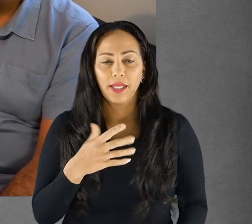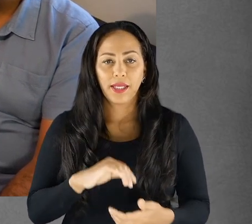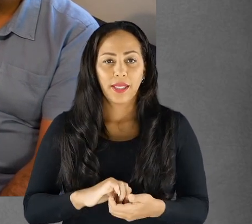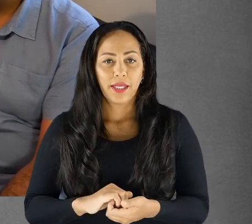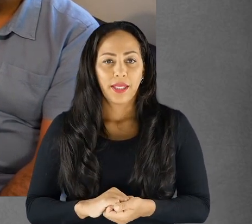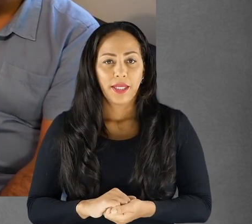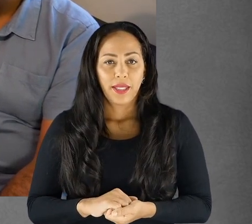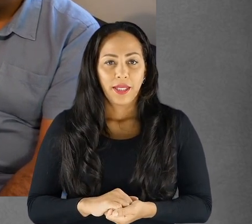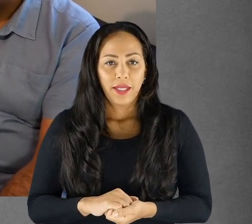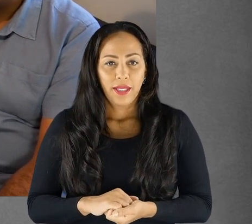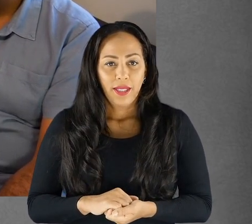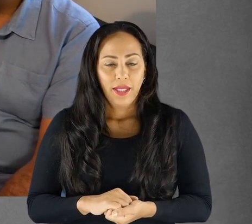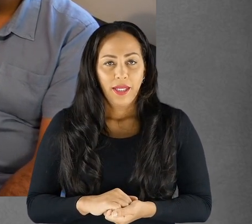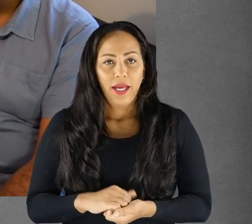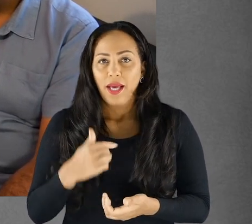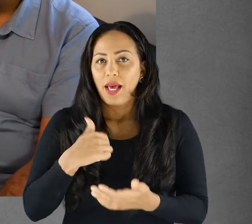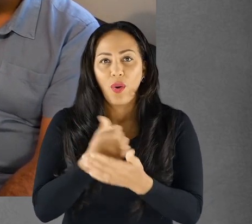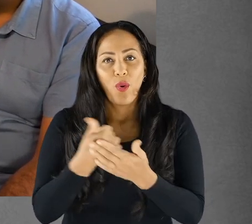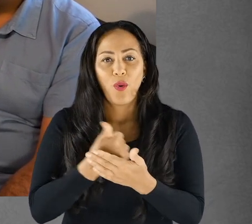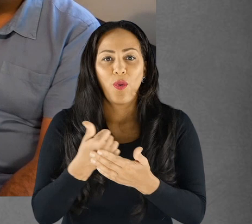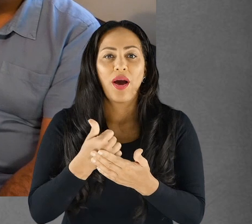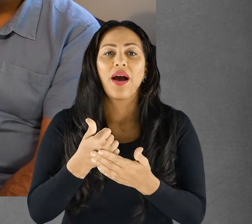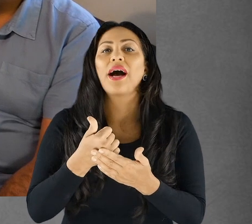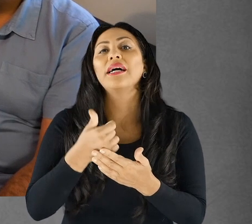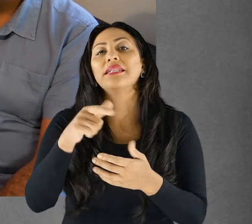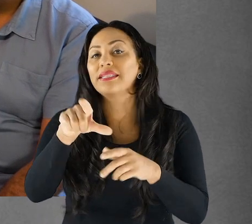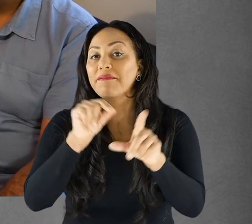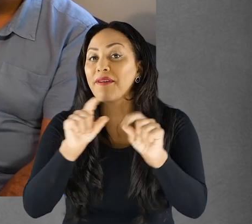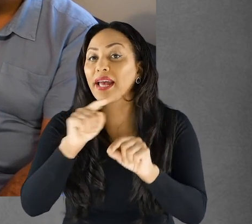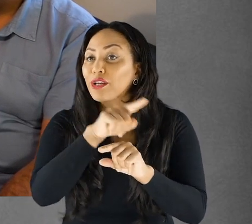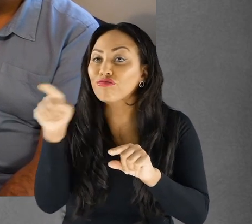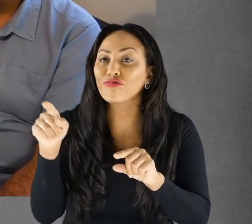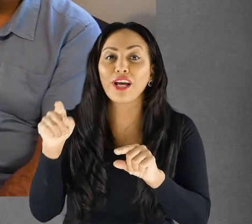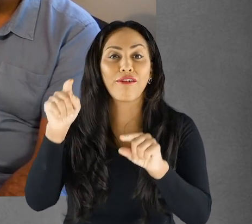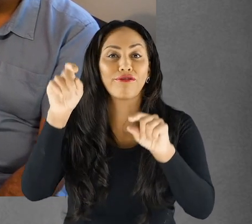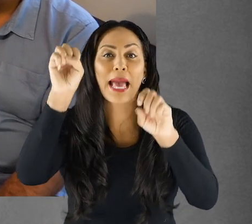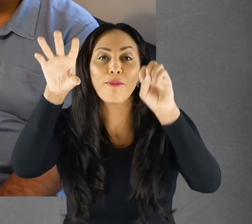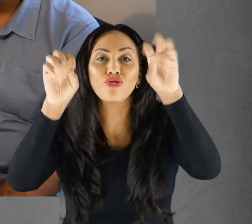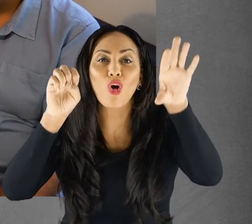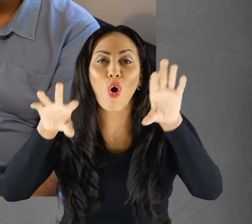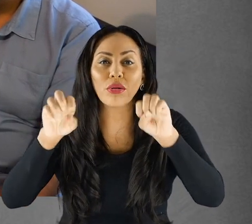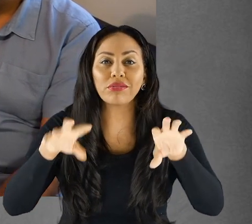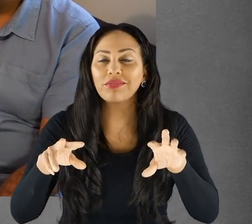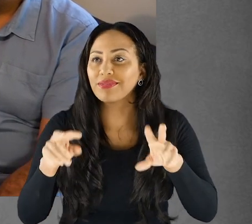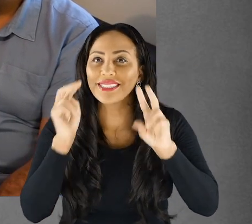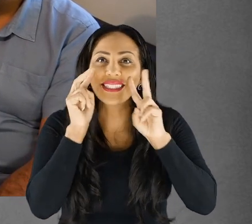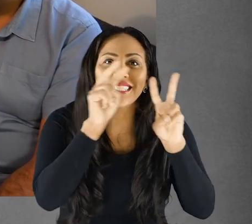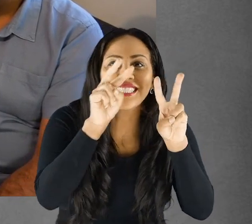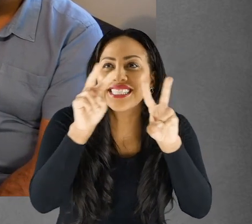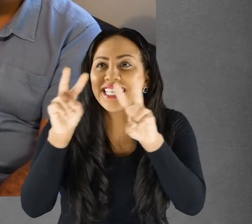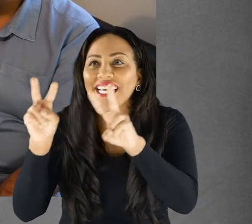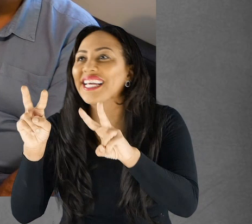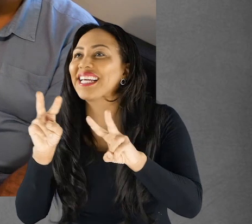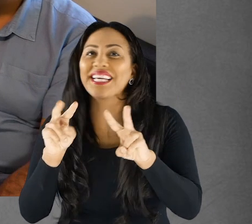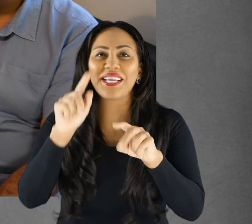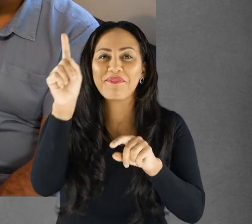the anxieties and things that I sometimes experience. And then I love that, you know, I'm always inviting people to have their cameras on if they can,